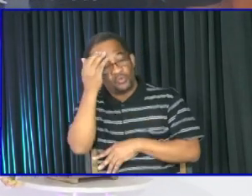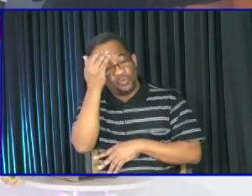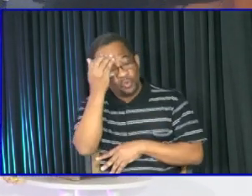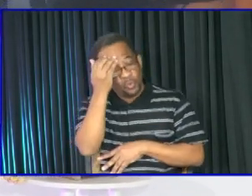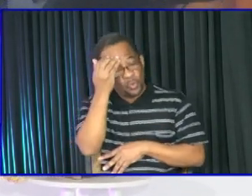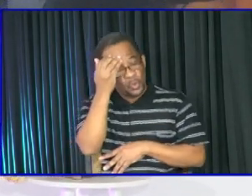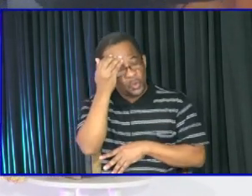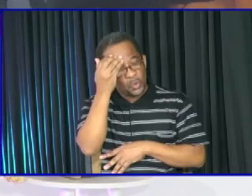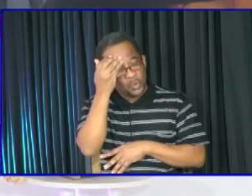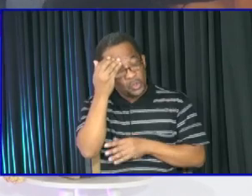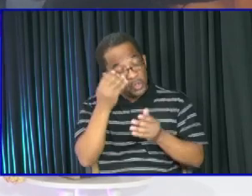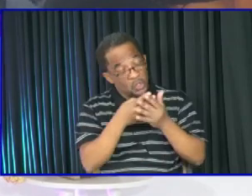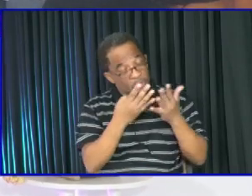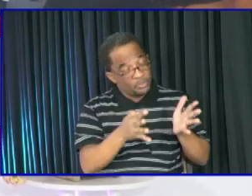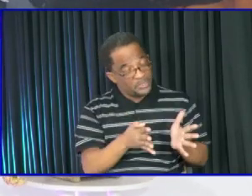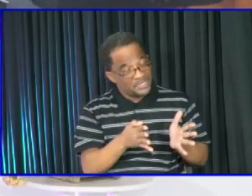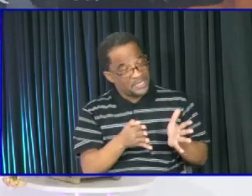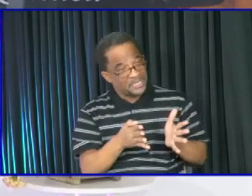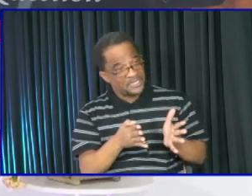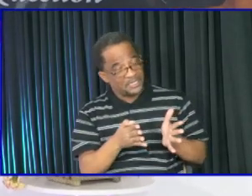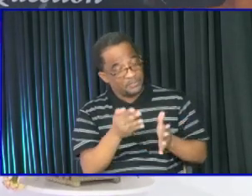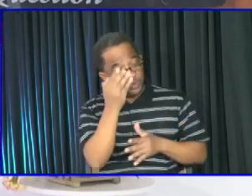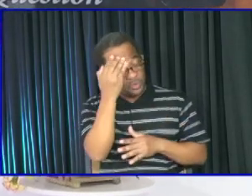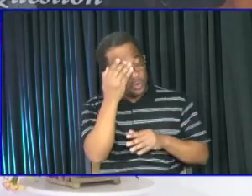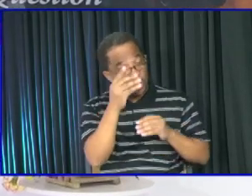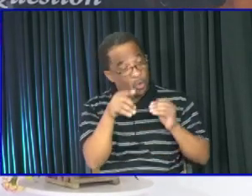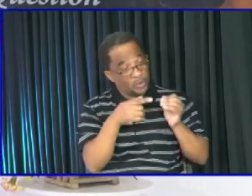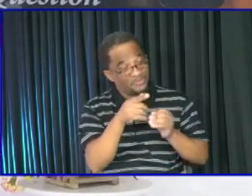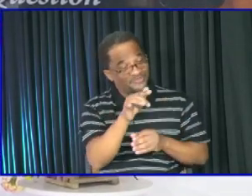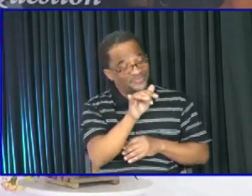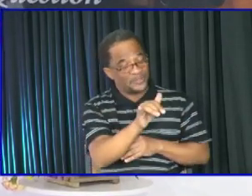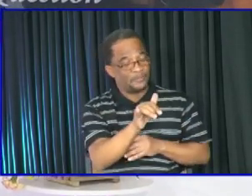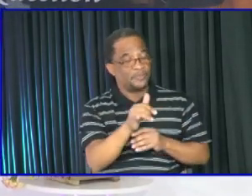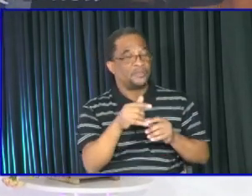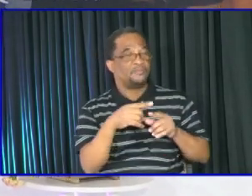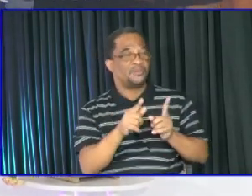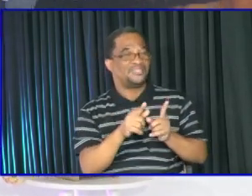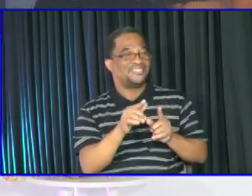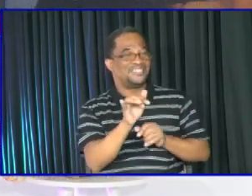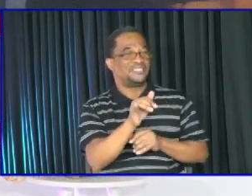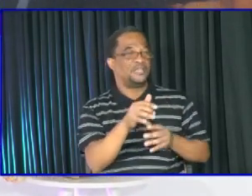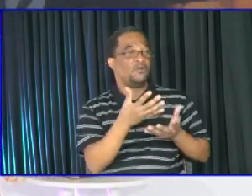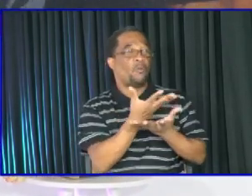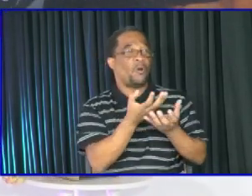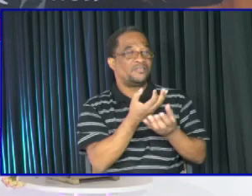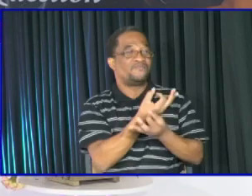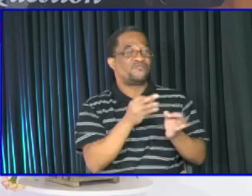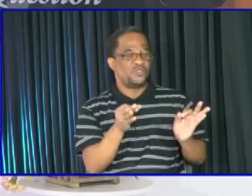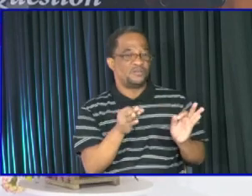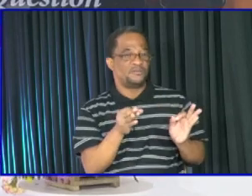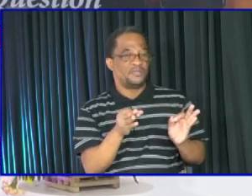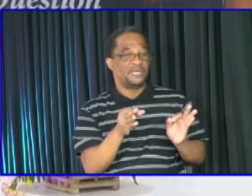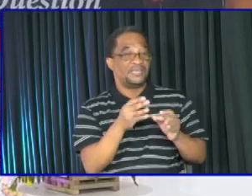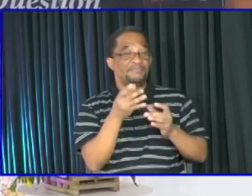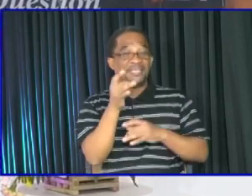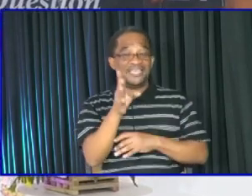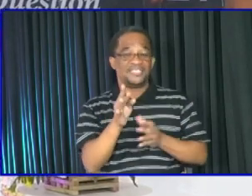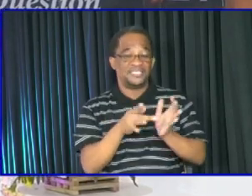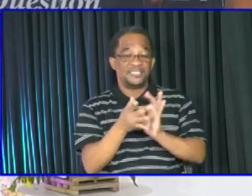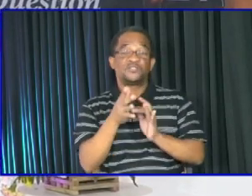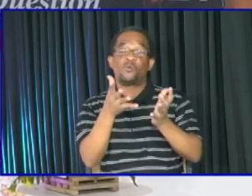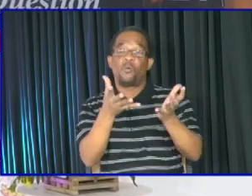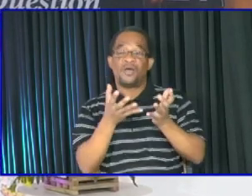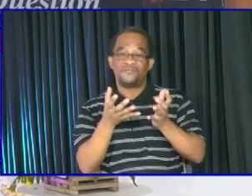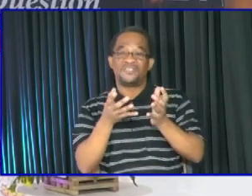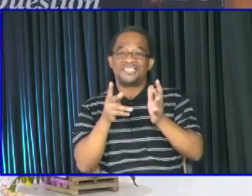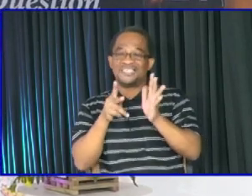we can't find enough book to write down the records. That's how bad Barabbas is. And in as much as they